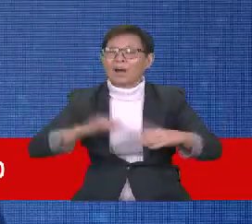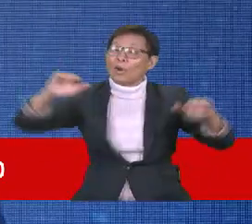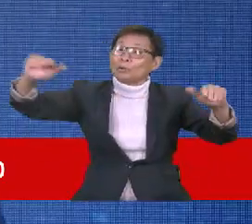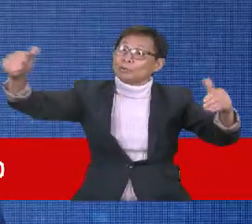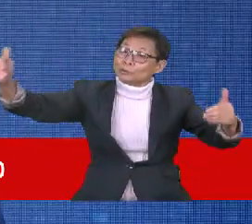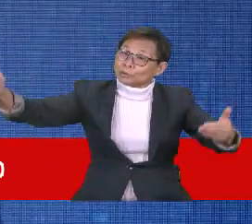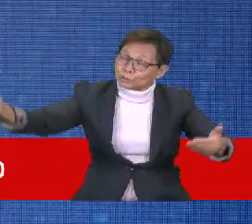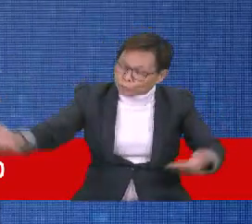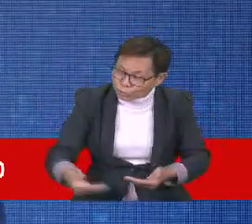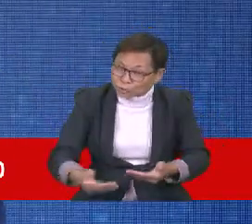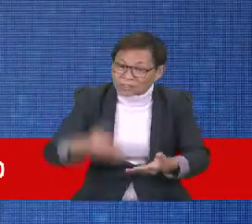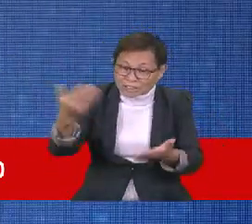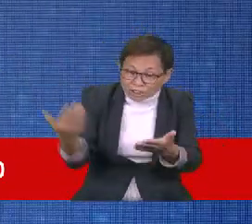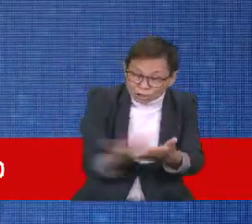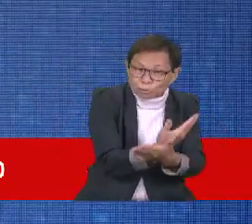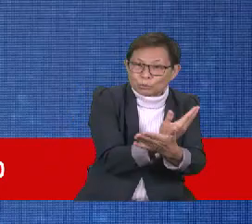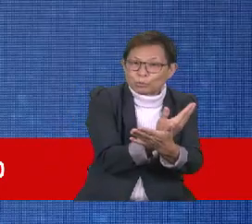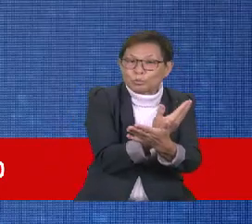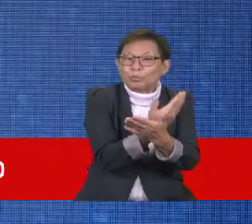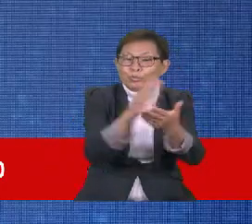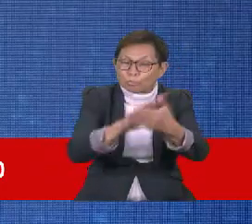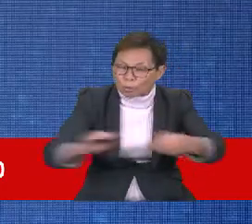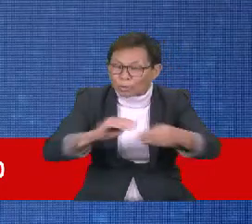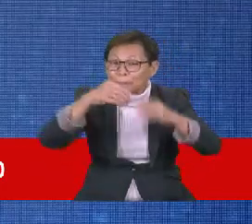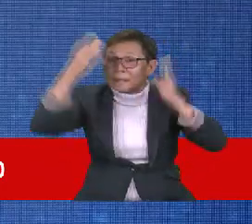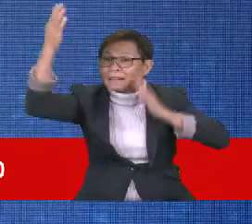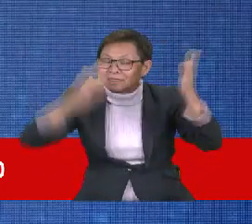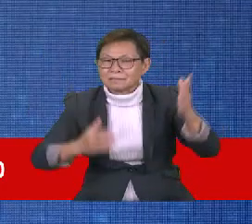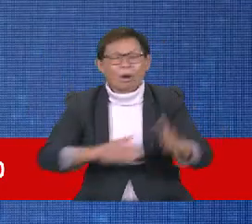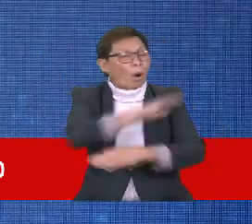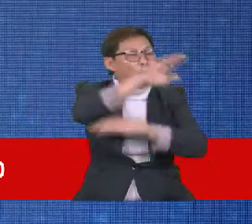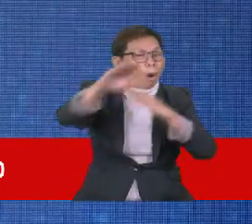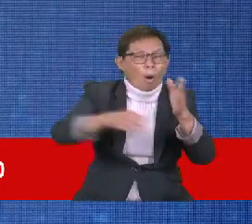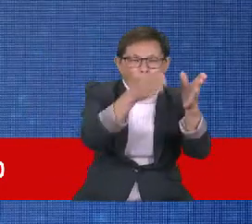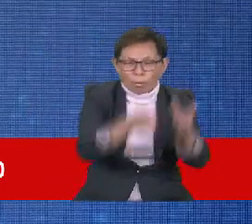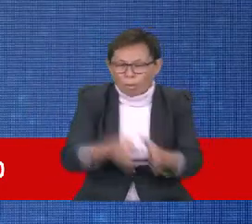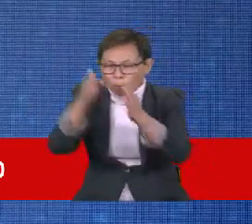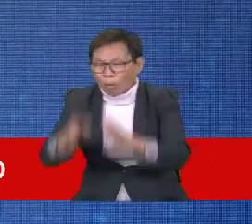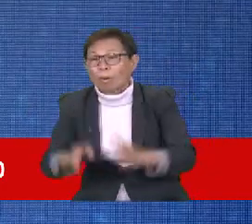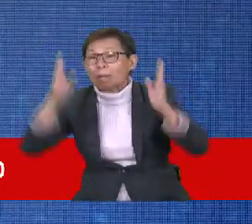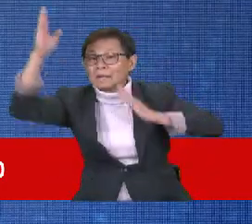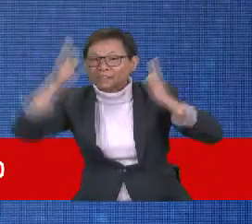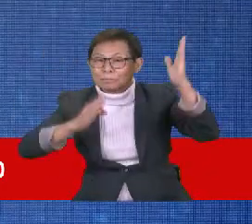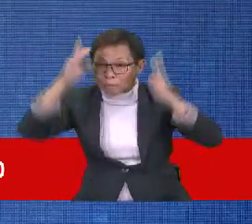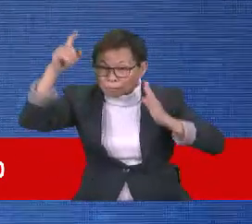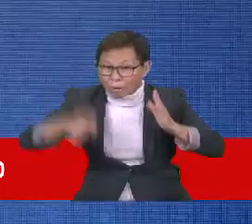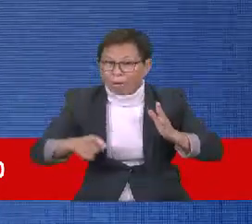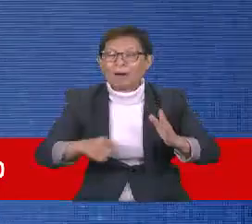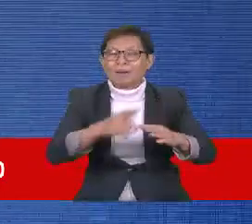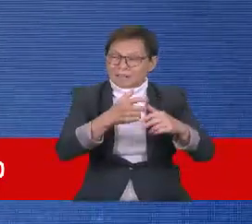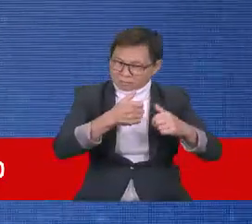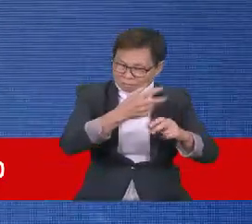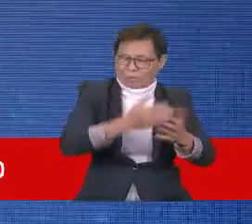Malaysia that every single citizen must be recognized, their